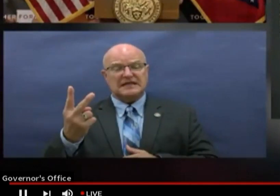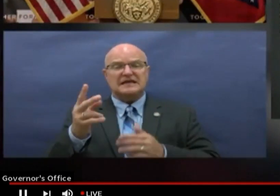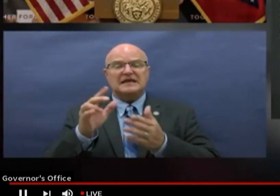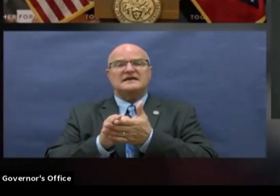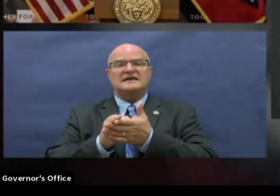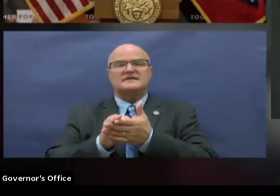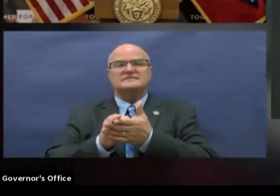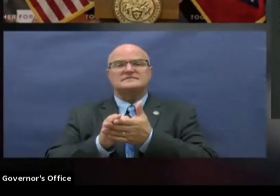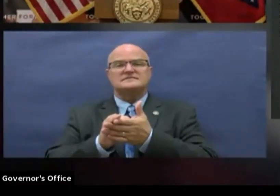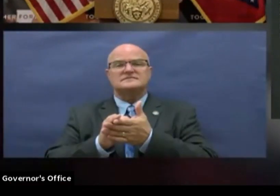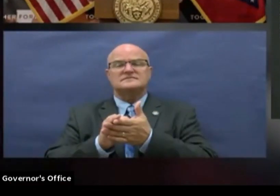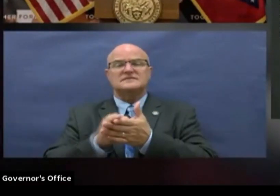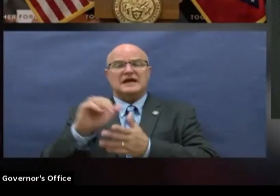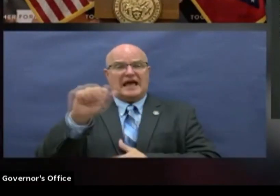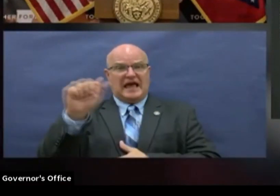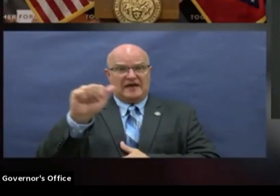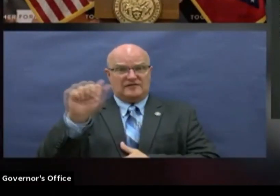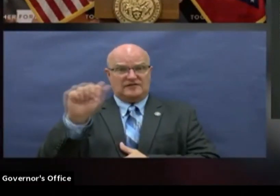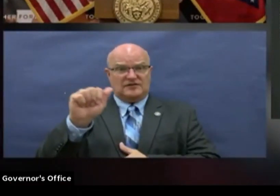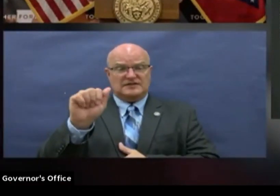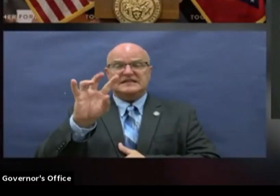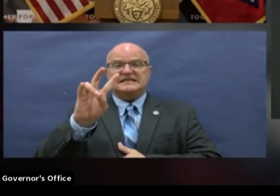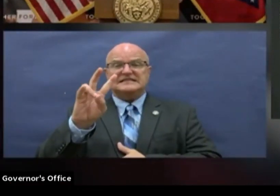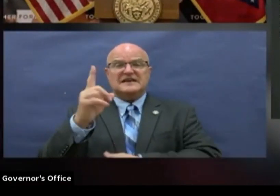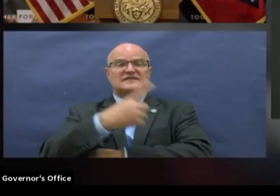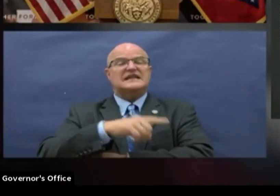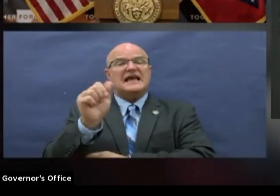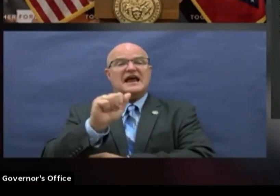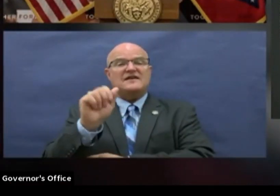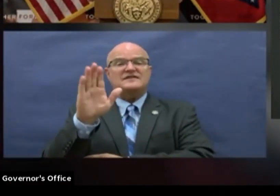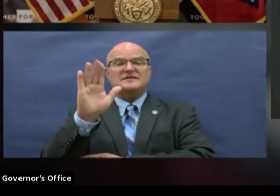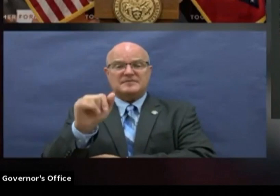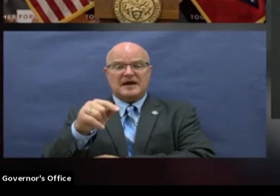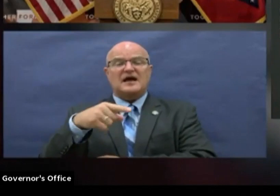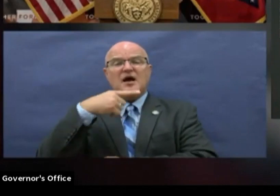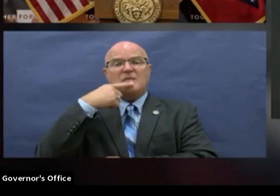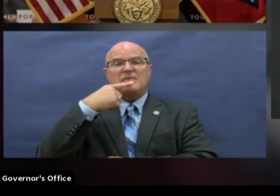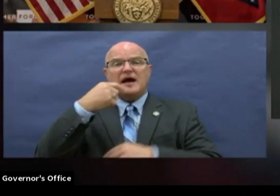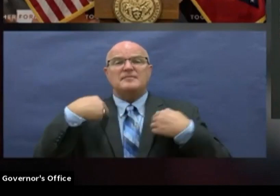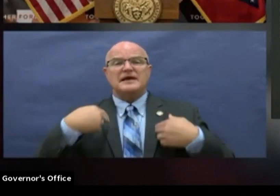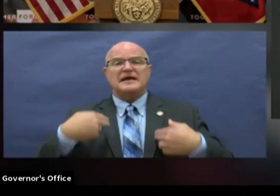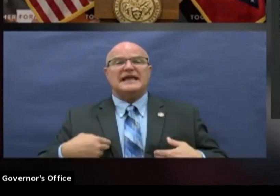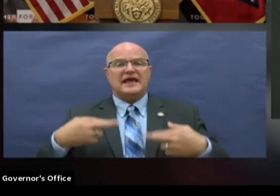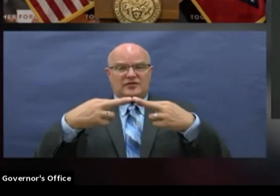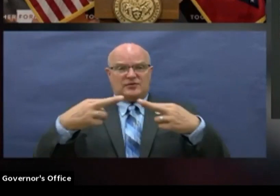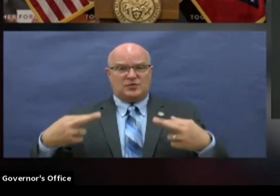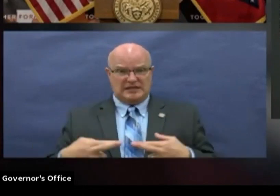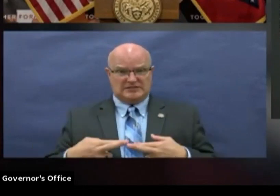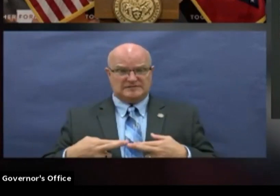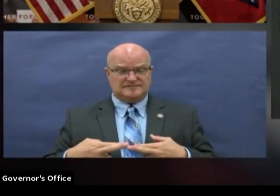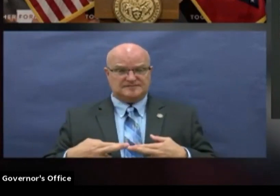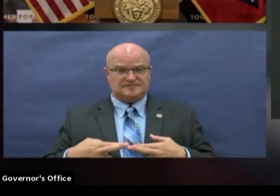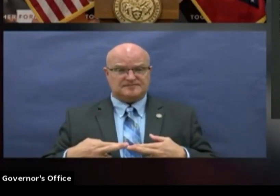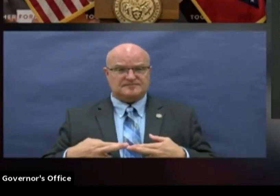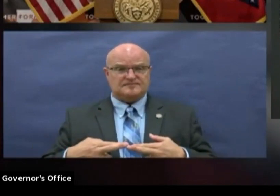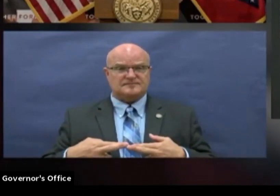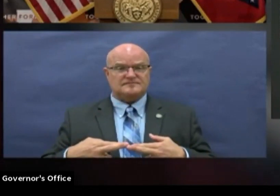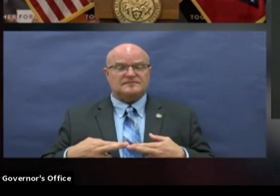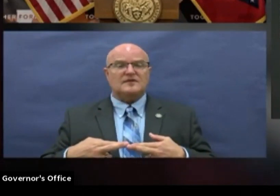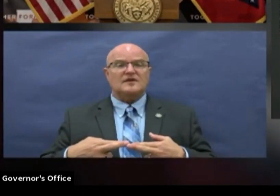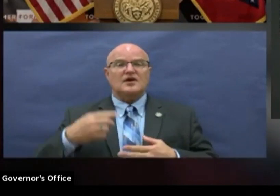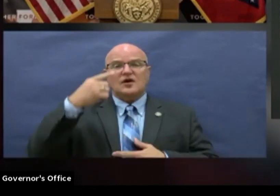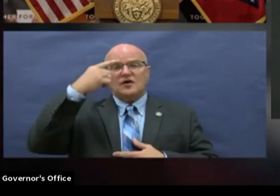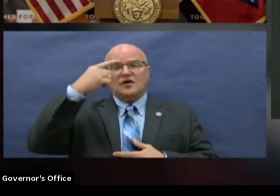the rolling average, 7-day rolling average by public health region. And you can see for